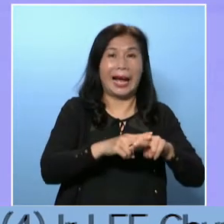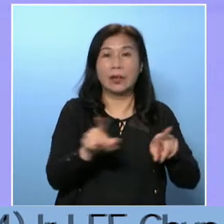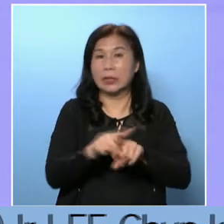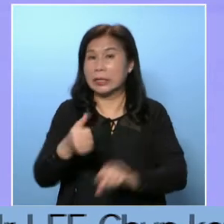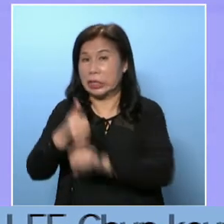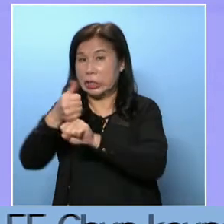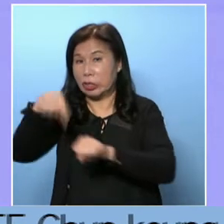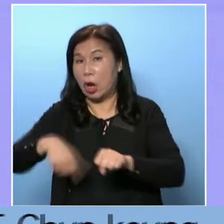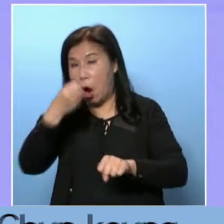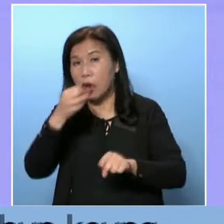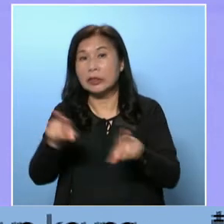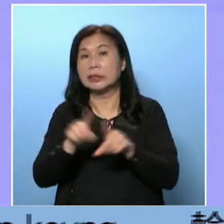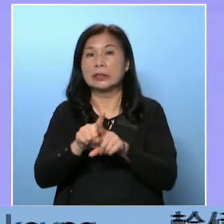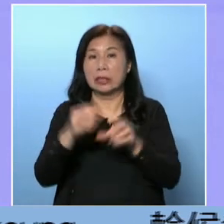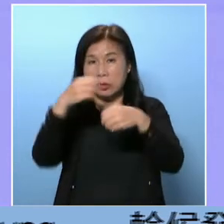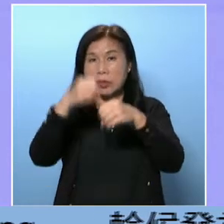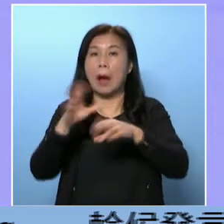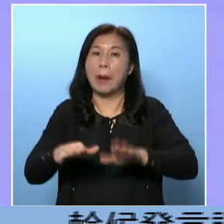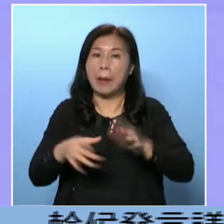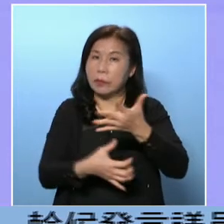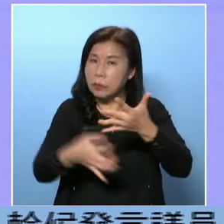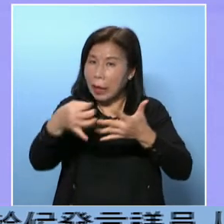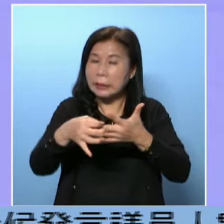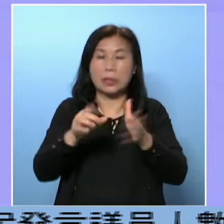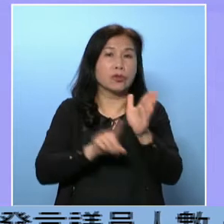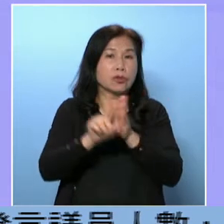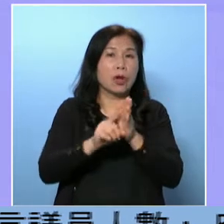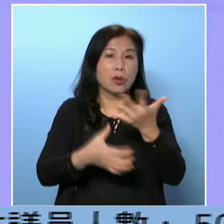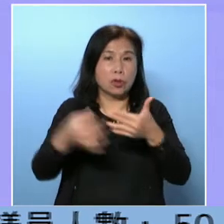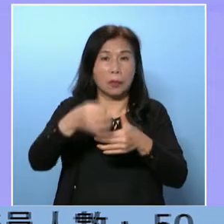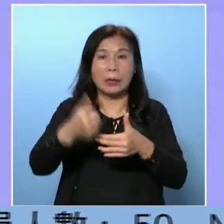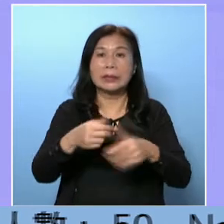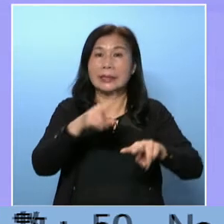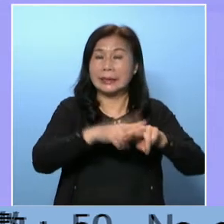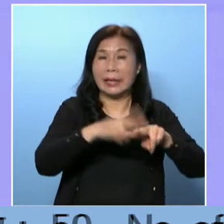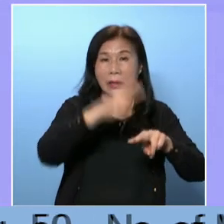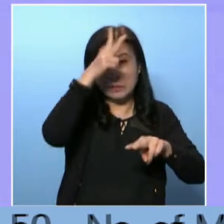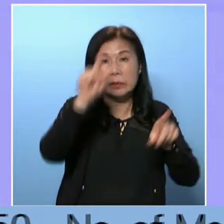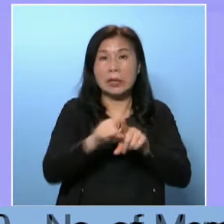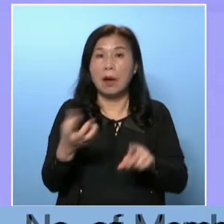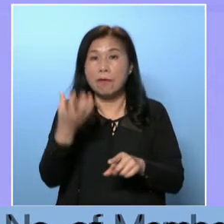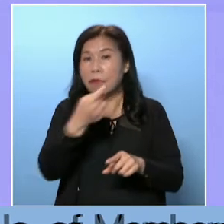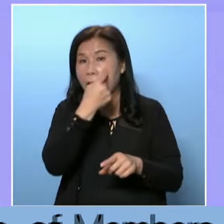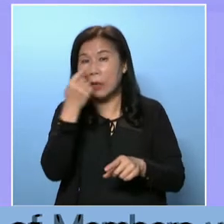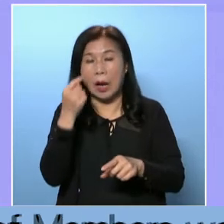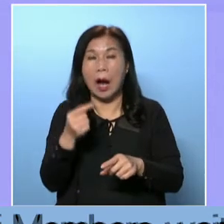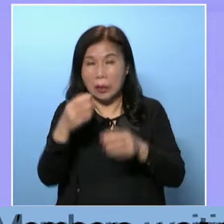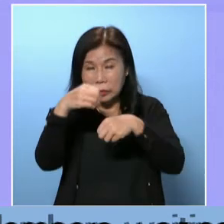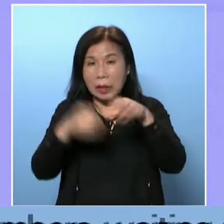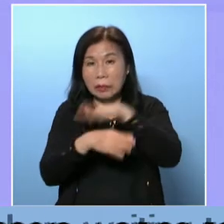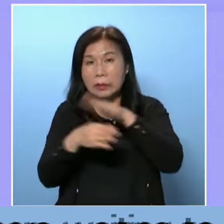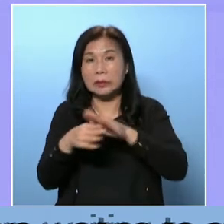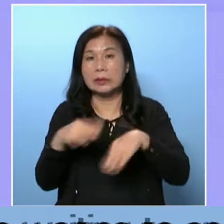results, and the queue is long. Actually, we have drastically increased our testing